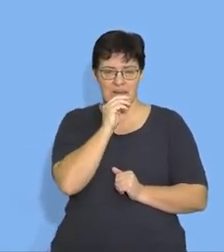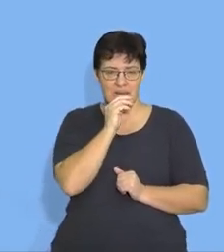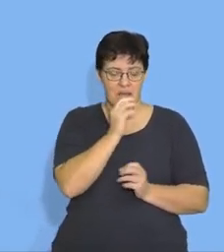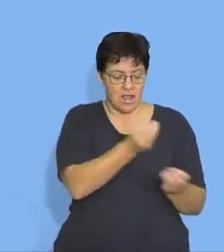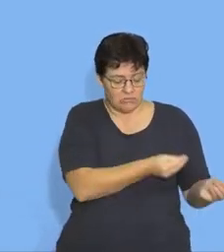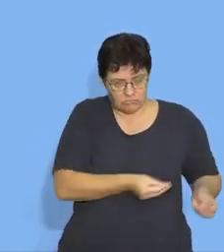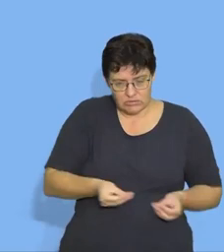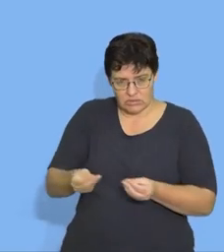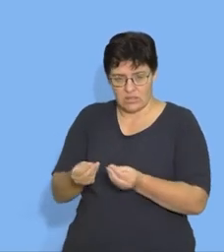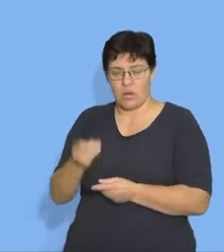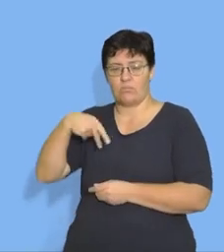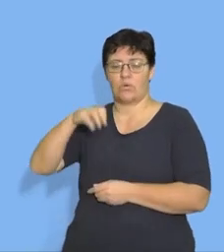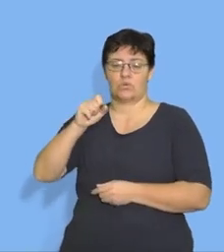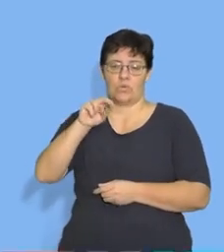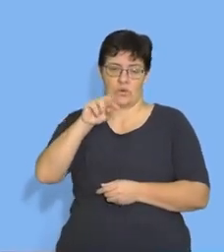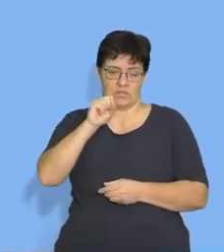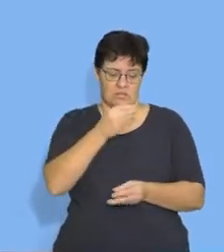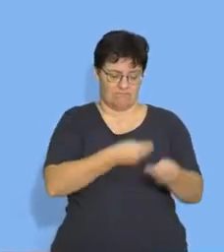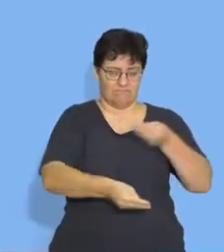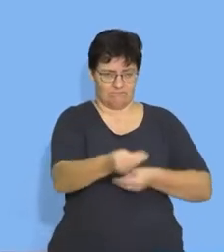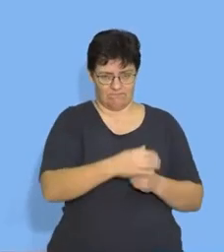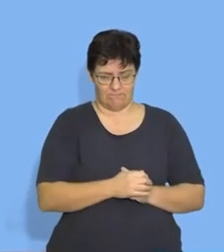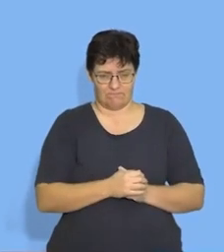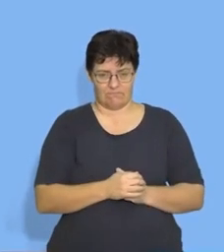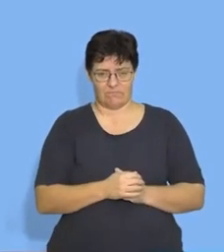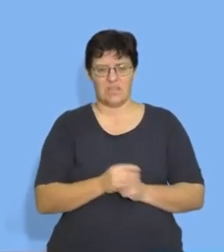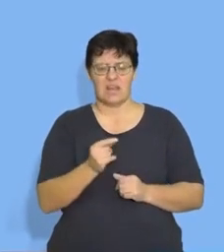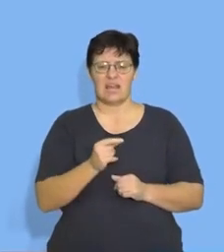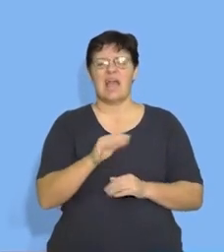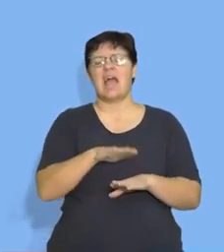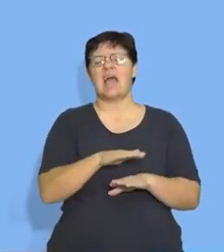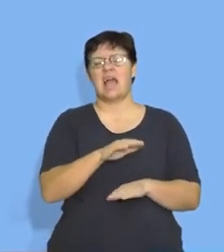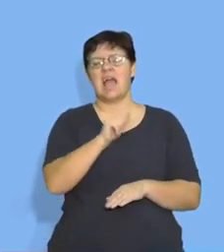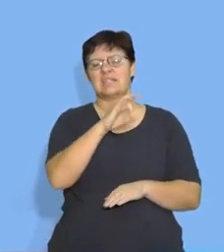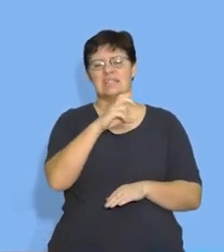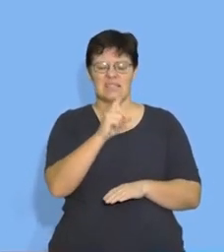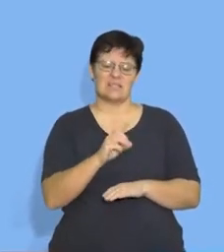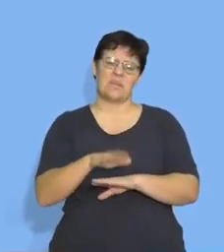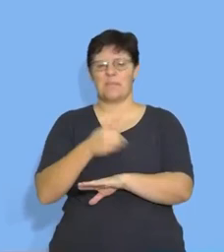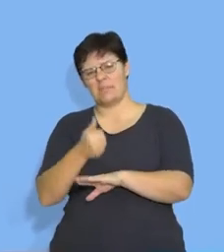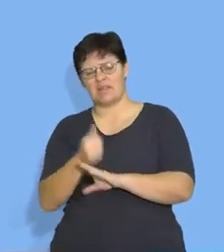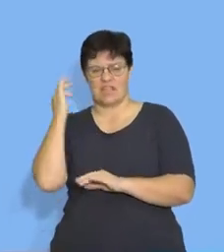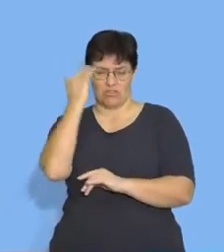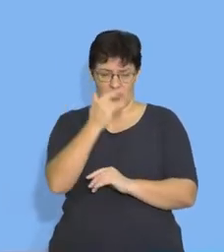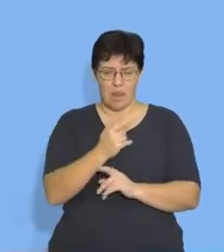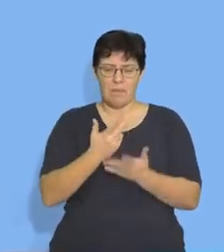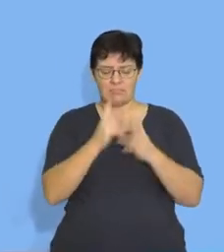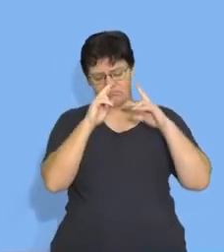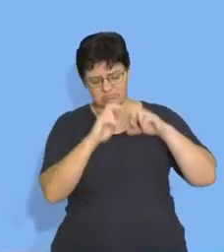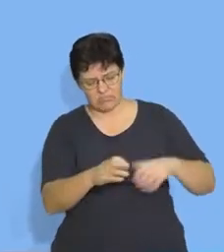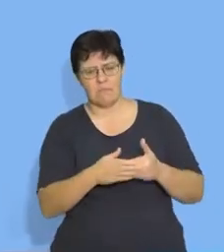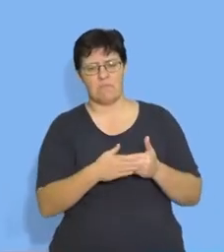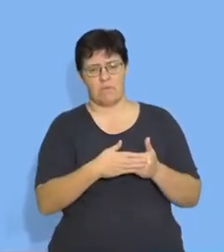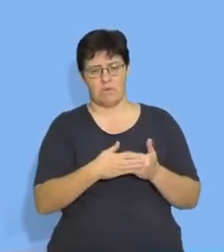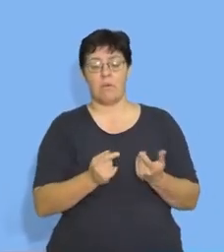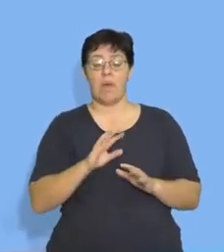of protons. So that's as far as the acid-base theory. We need to explore more examples. Shortly after the break, we'll